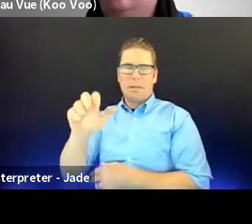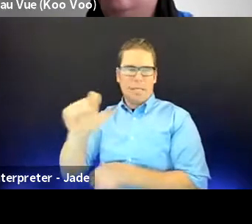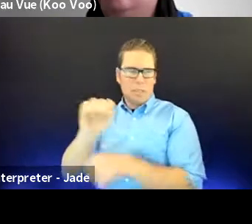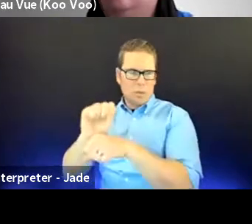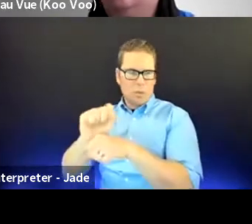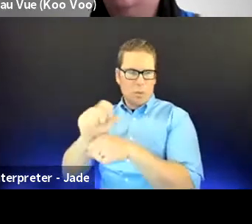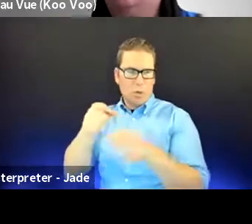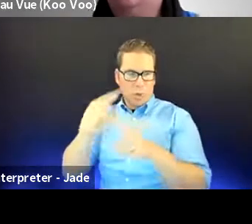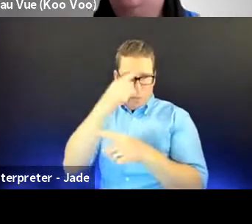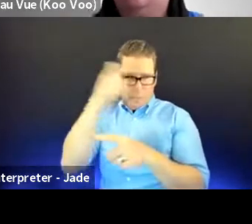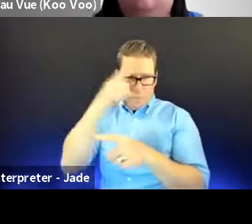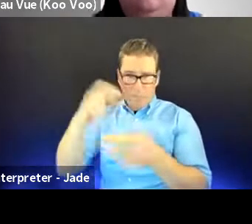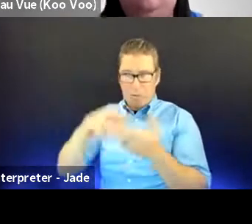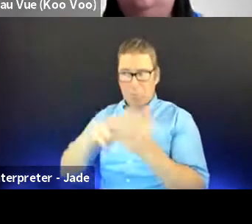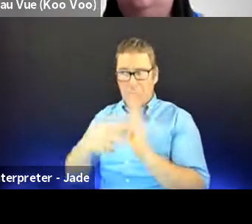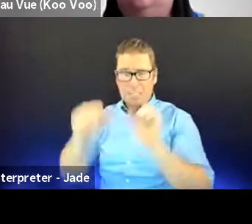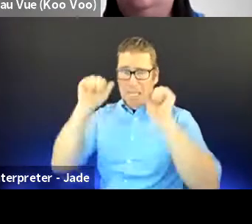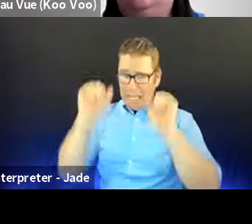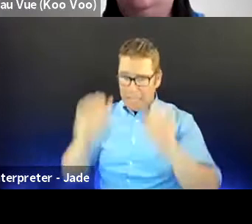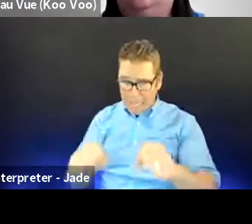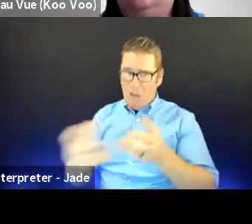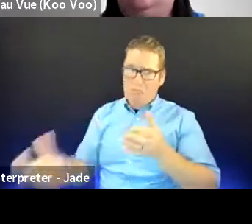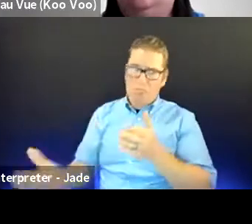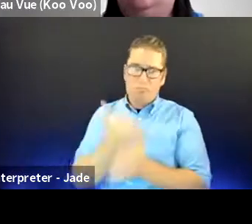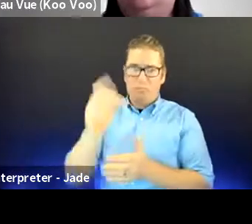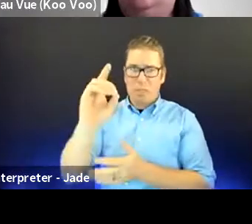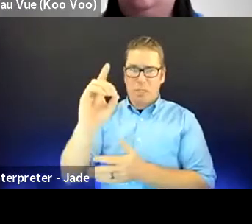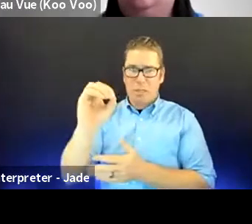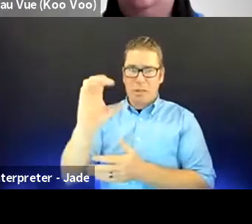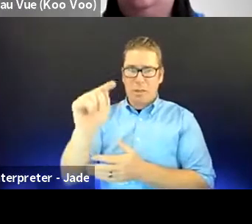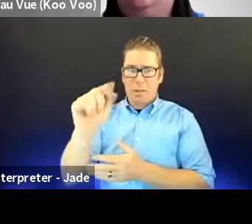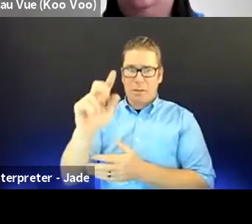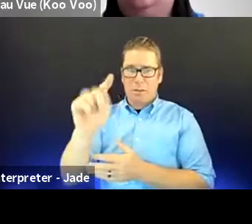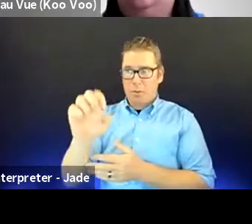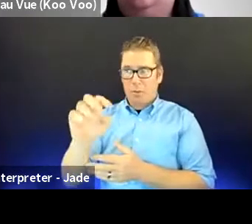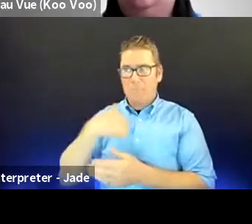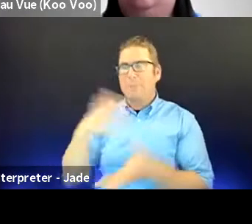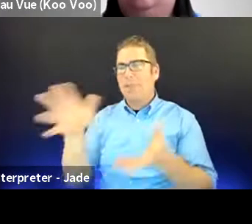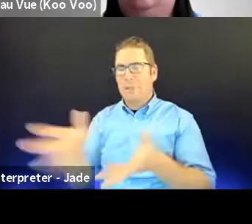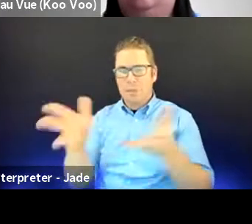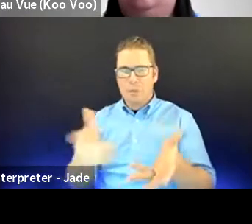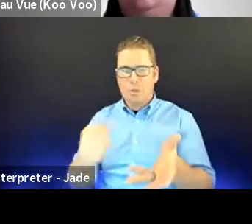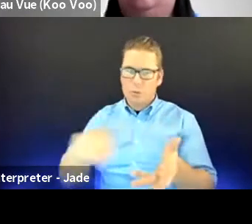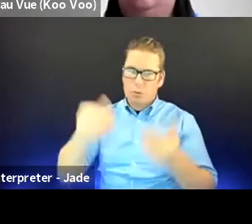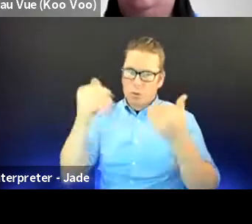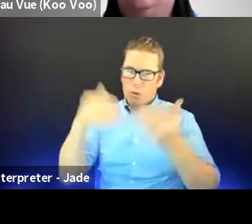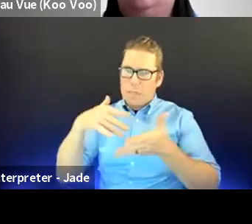I would encourage you, if you want to go higher up into administration in the community college system, get your doctorate and get it